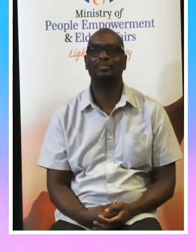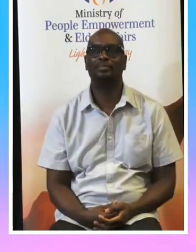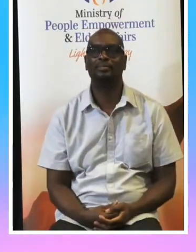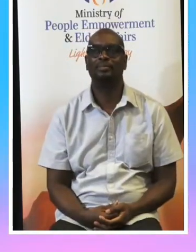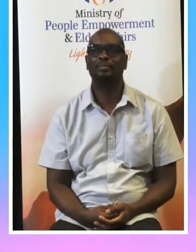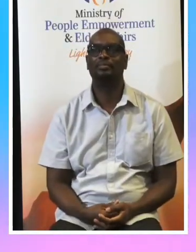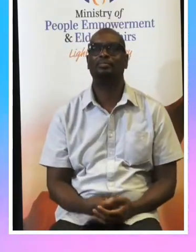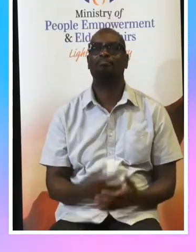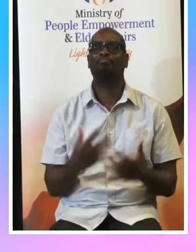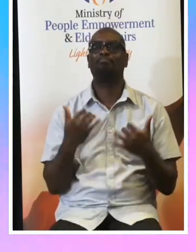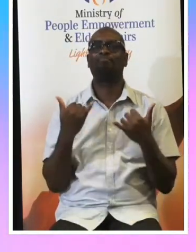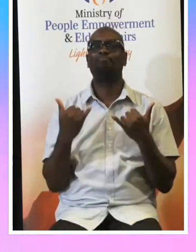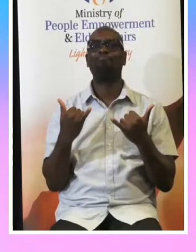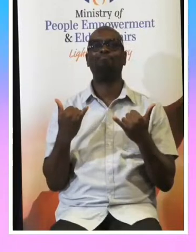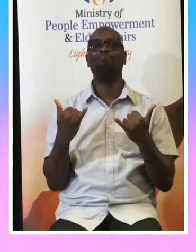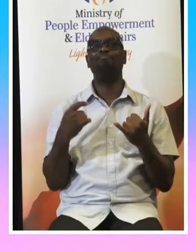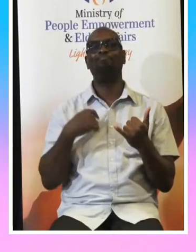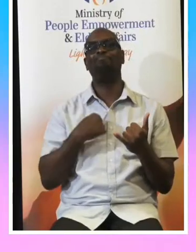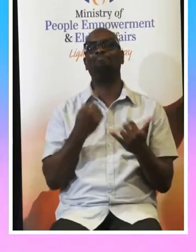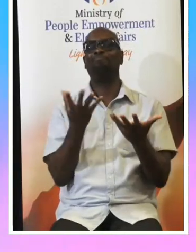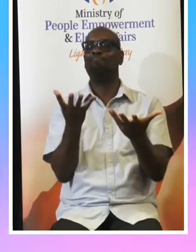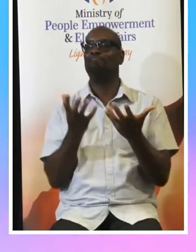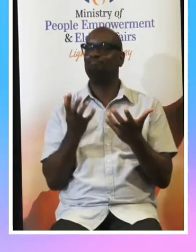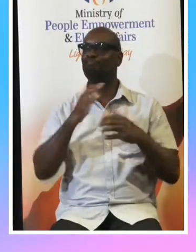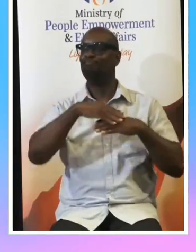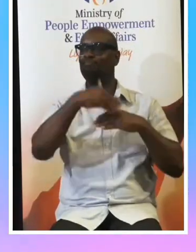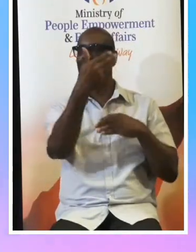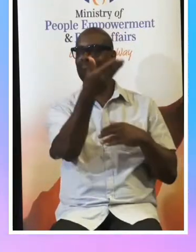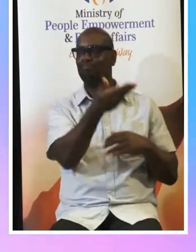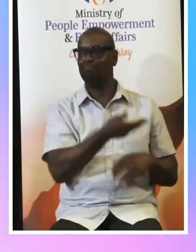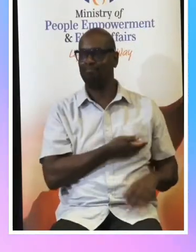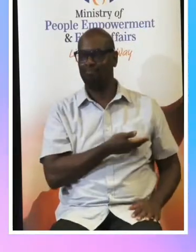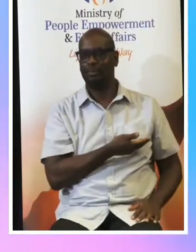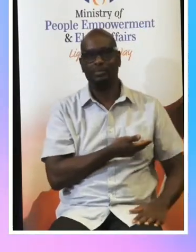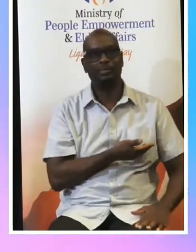At this time, I wish to invite